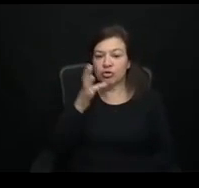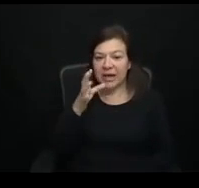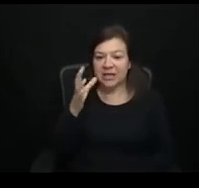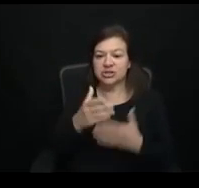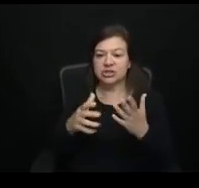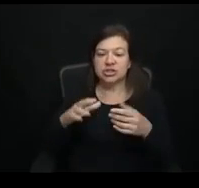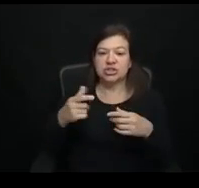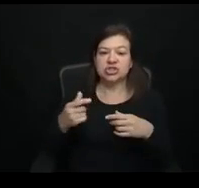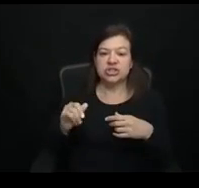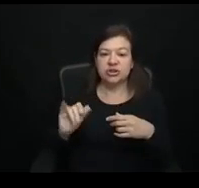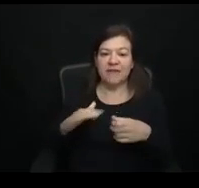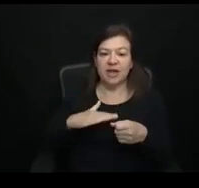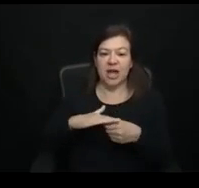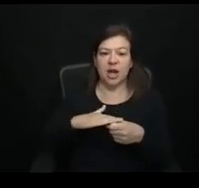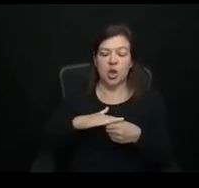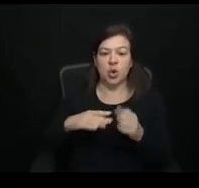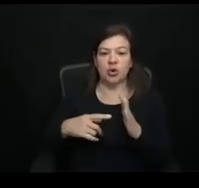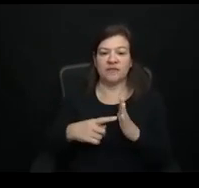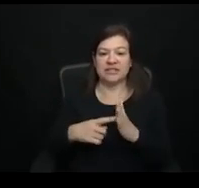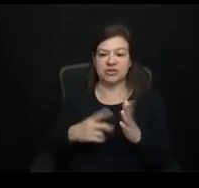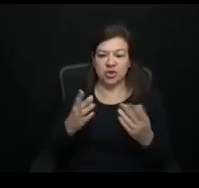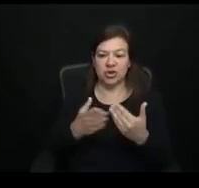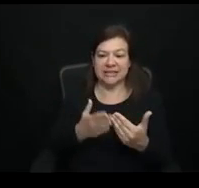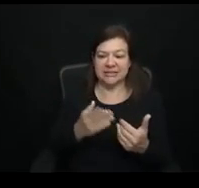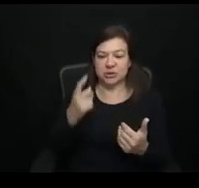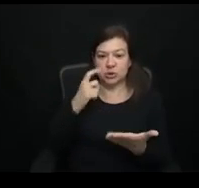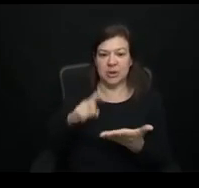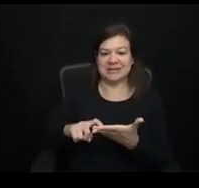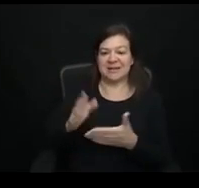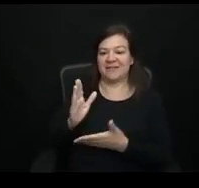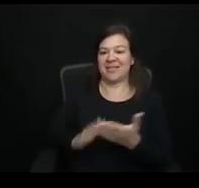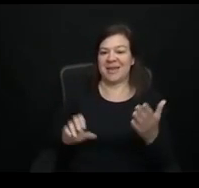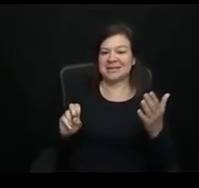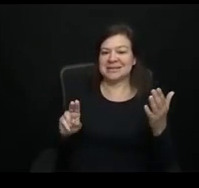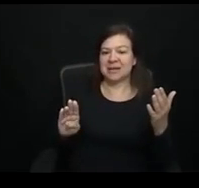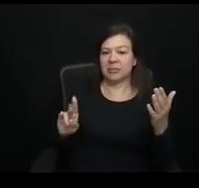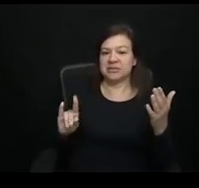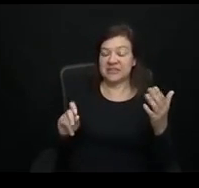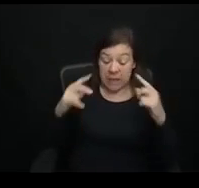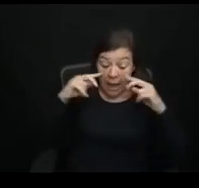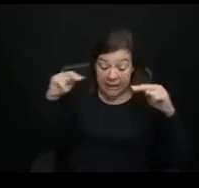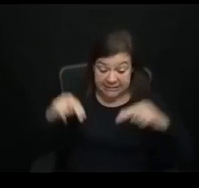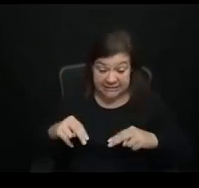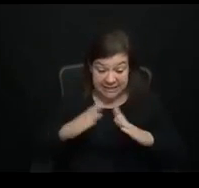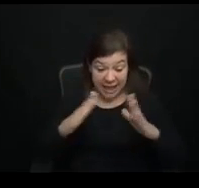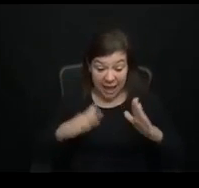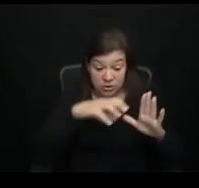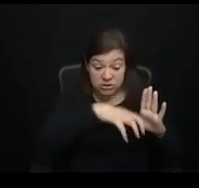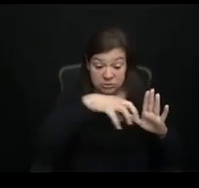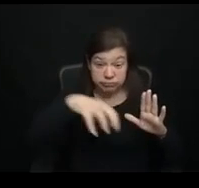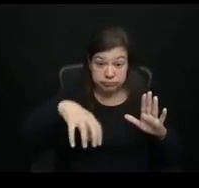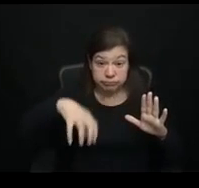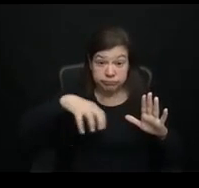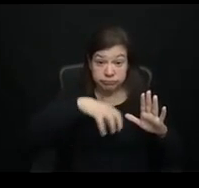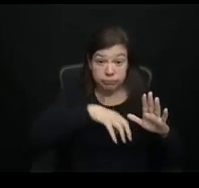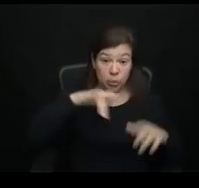local features are much easier for me to identify than a subdivision on the ground. I see them, I see the subdivisions, I see the houses when I'm